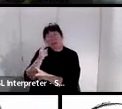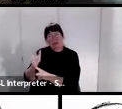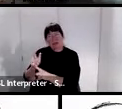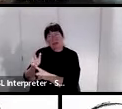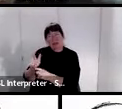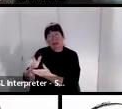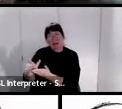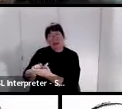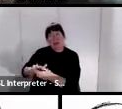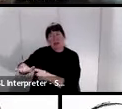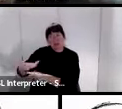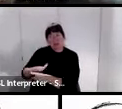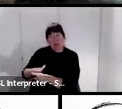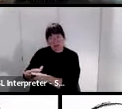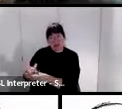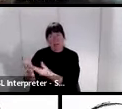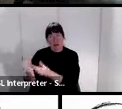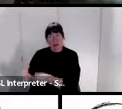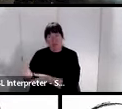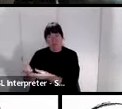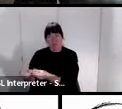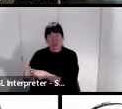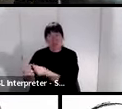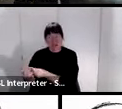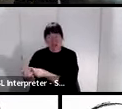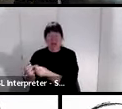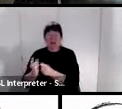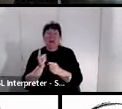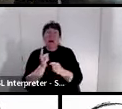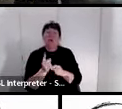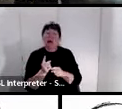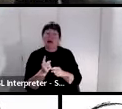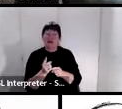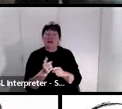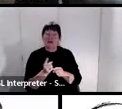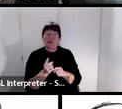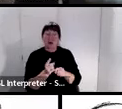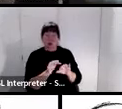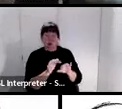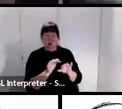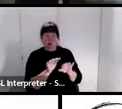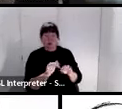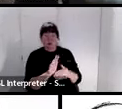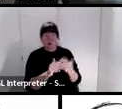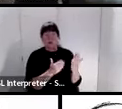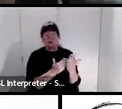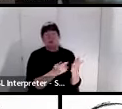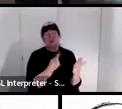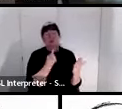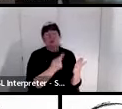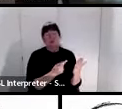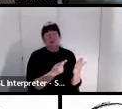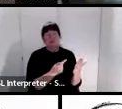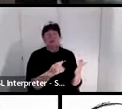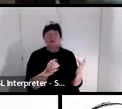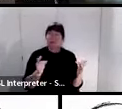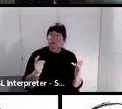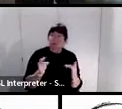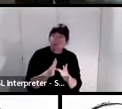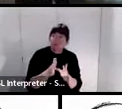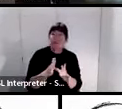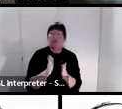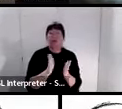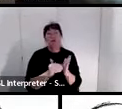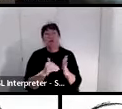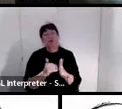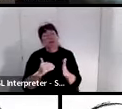here. You also, in the earlier part of your written submission, saying you think it's essential that New Zealand is fully